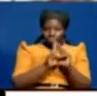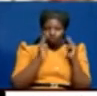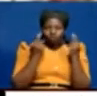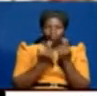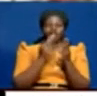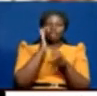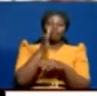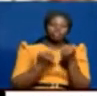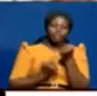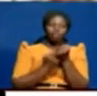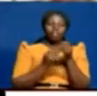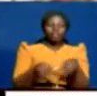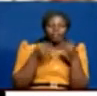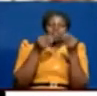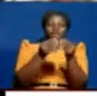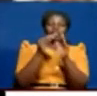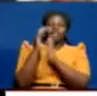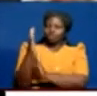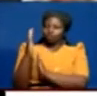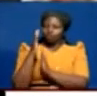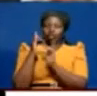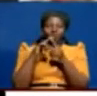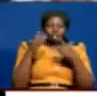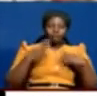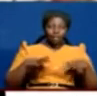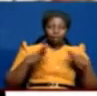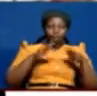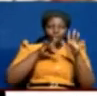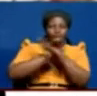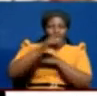providing security to the population in Lamu County,